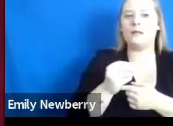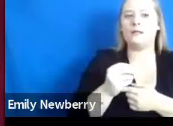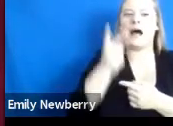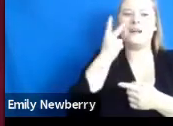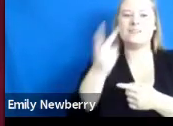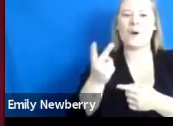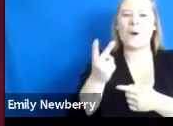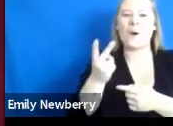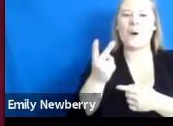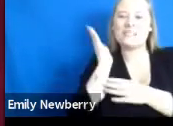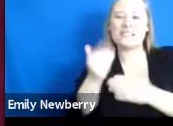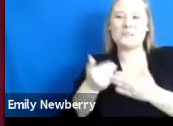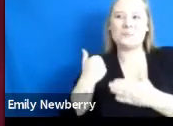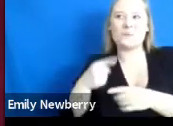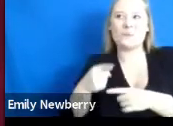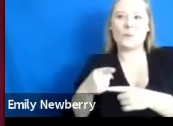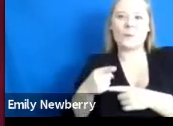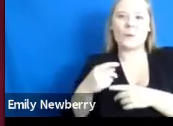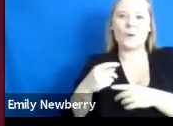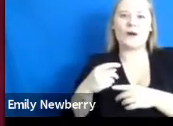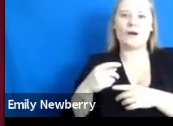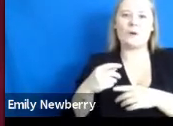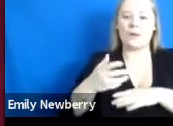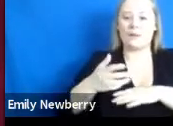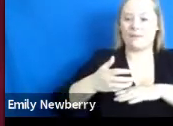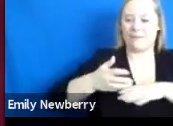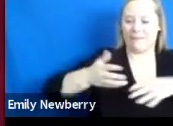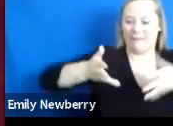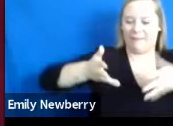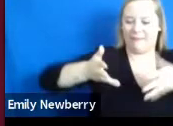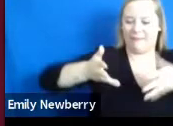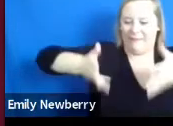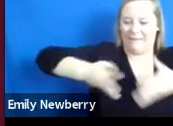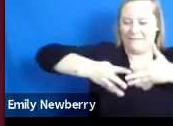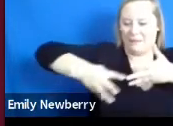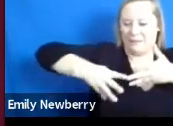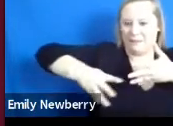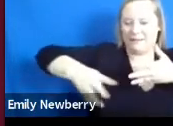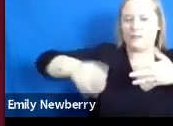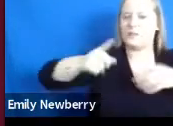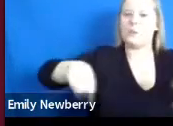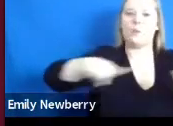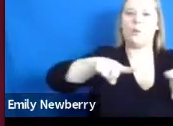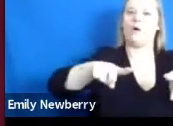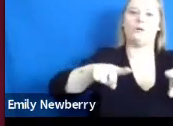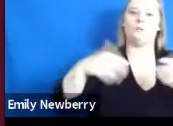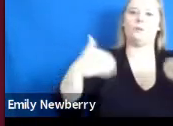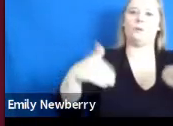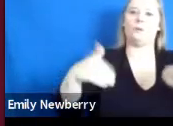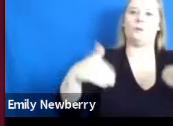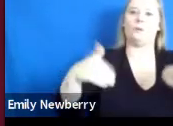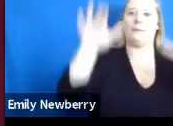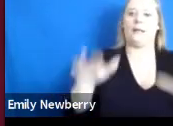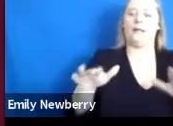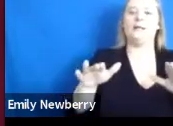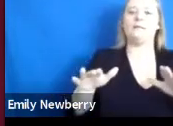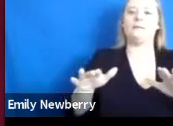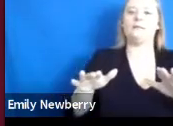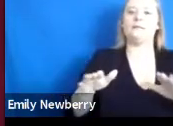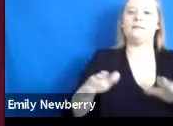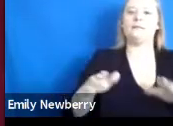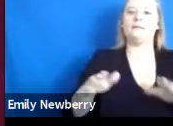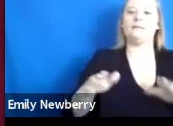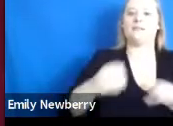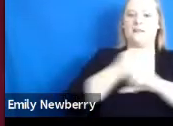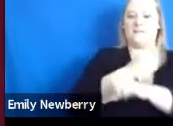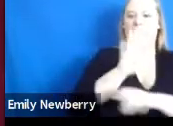about landfill leaking. So all the people here, you guys are modern day warriors and helping us combat these evils